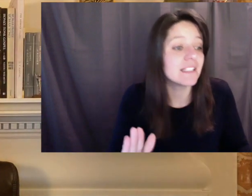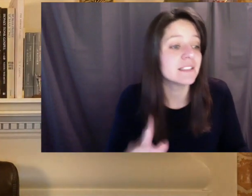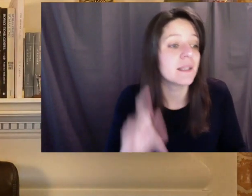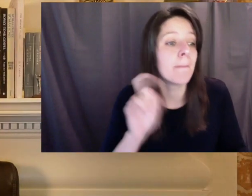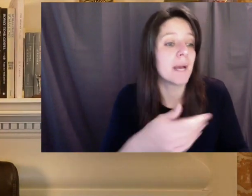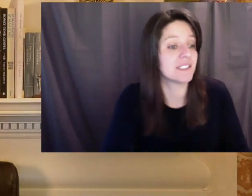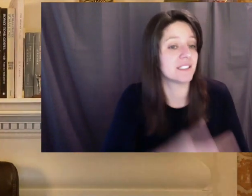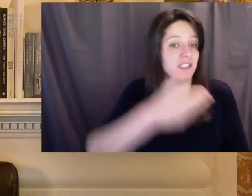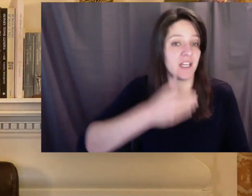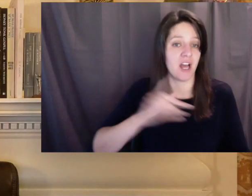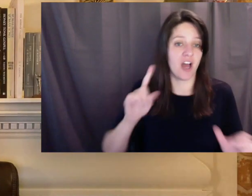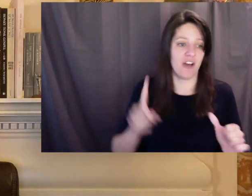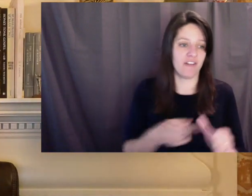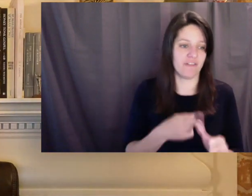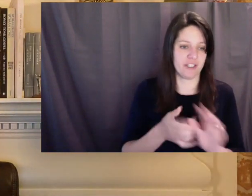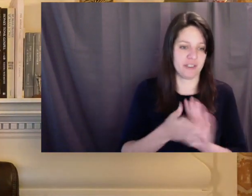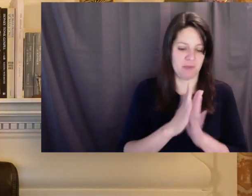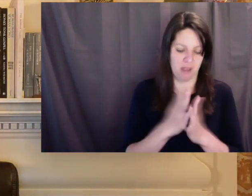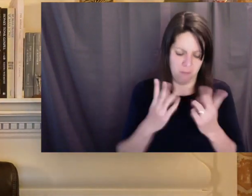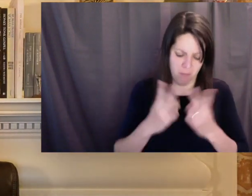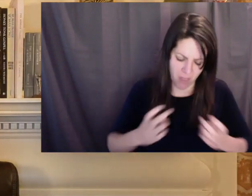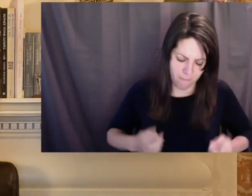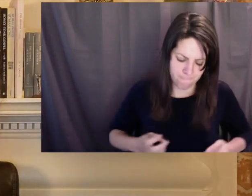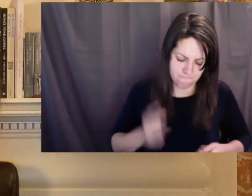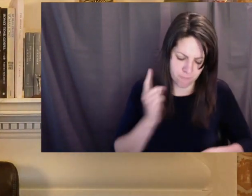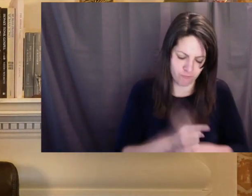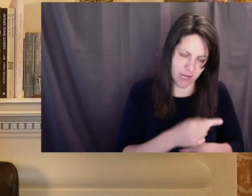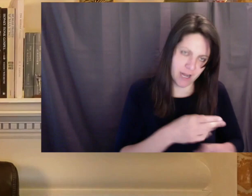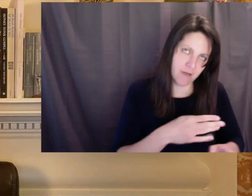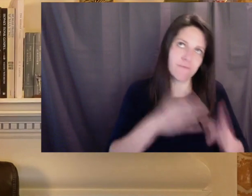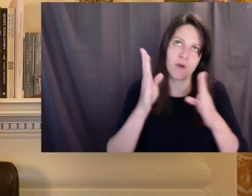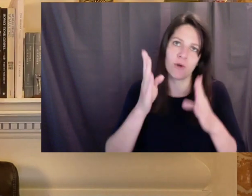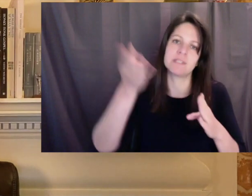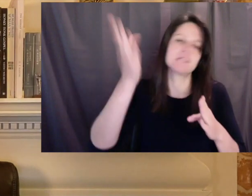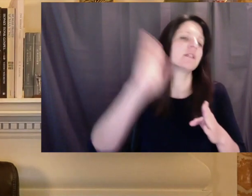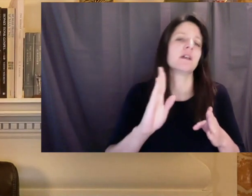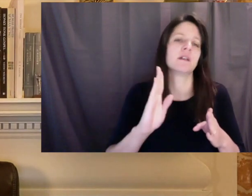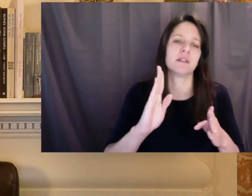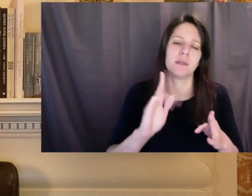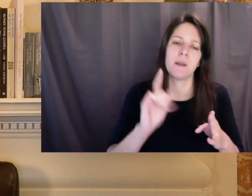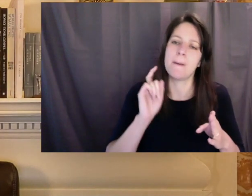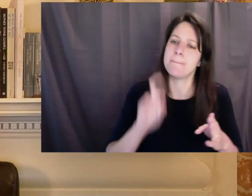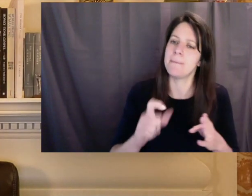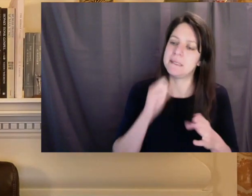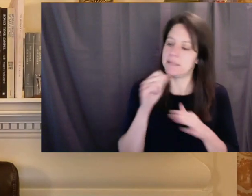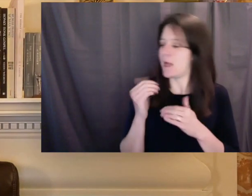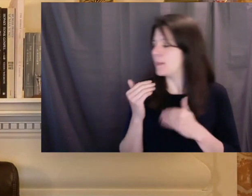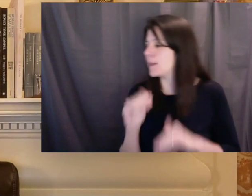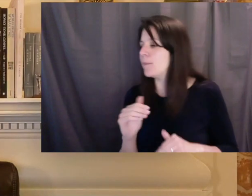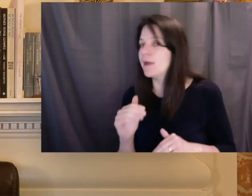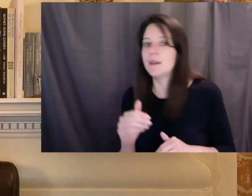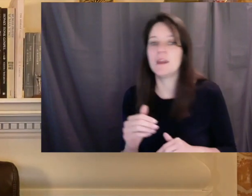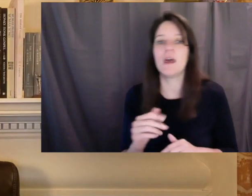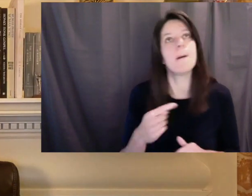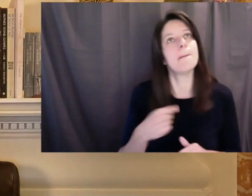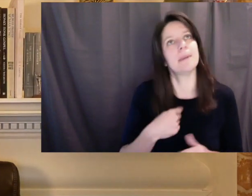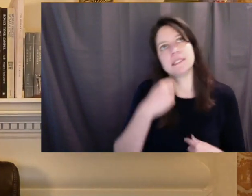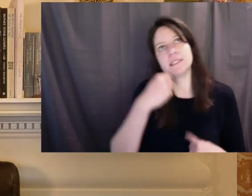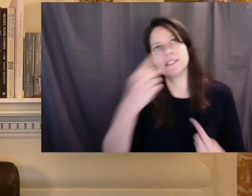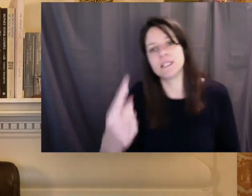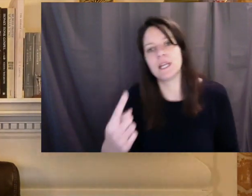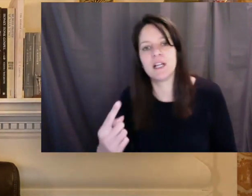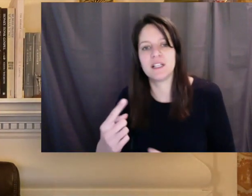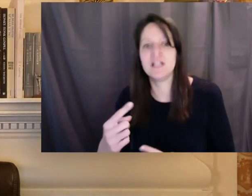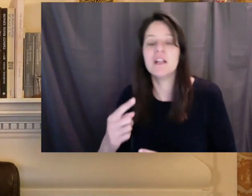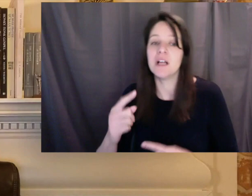can live peacefully and overcome their struggles with their adversaries, they have to first get their own hearts right. And they must